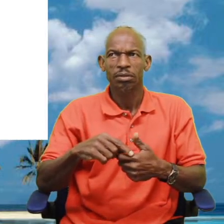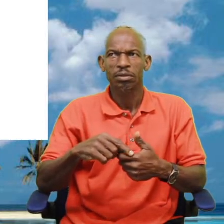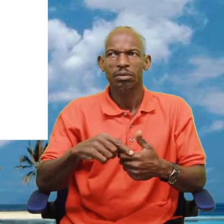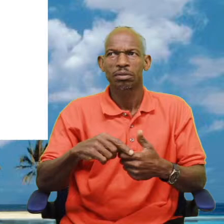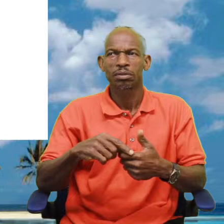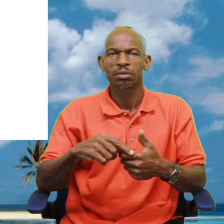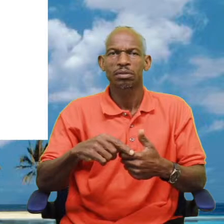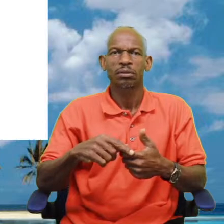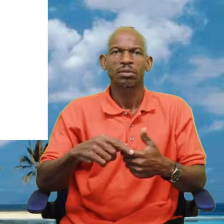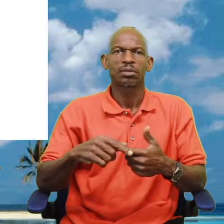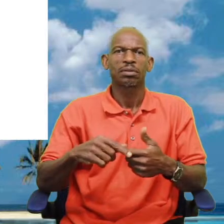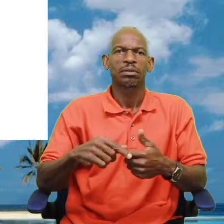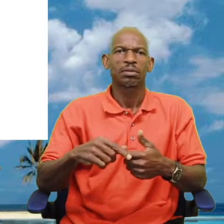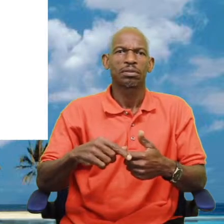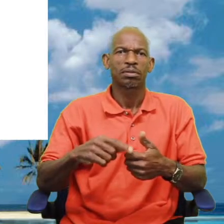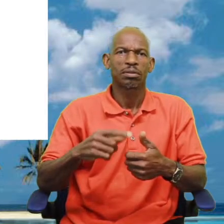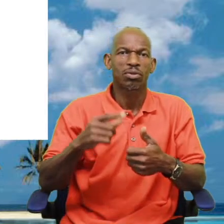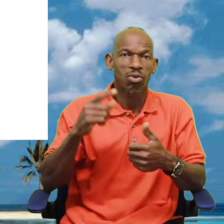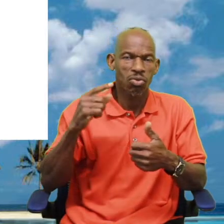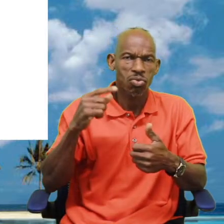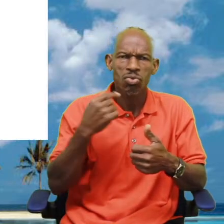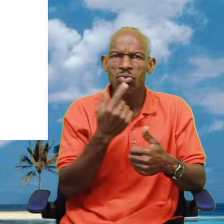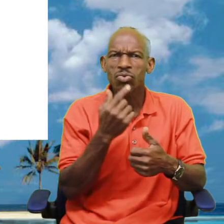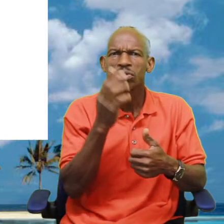so we have, again,